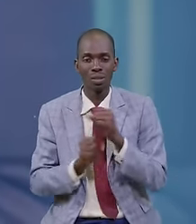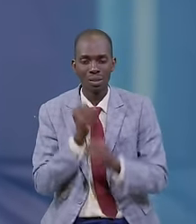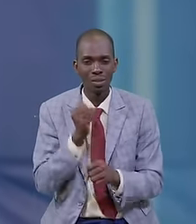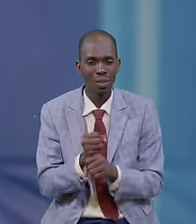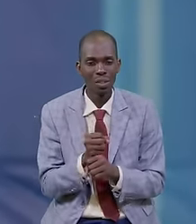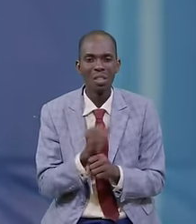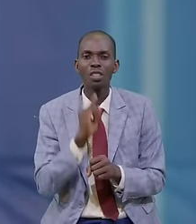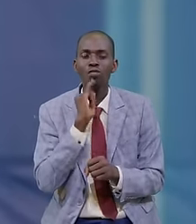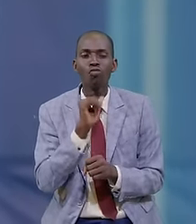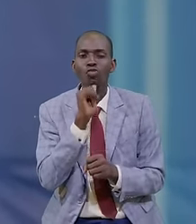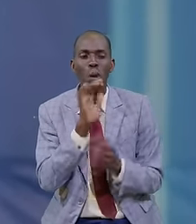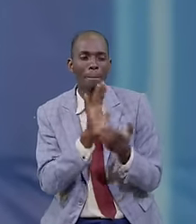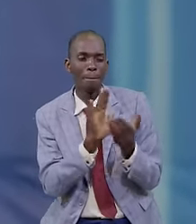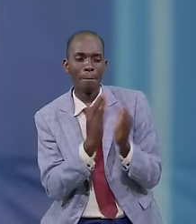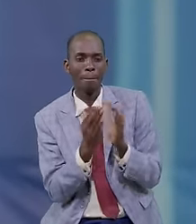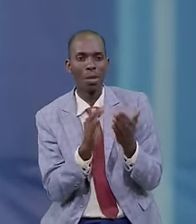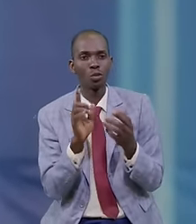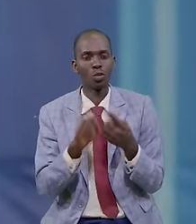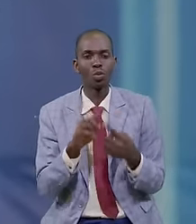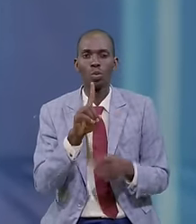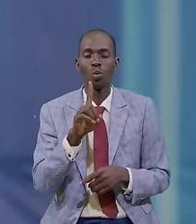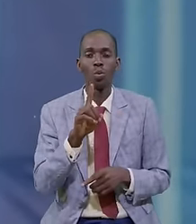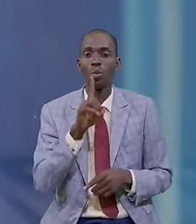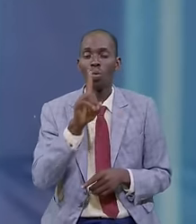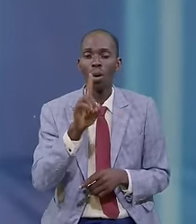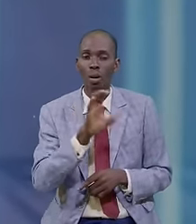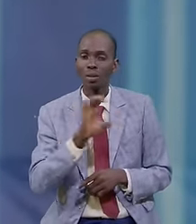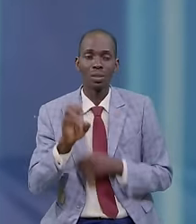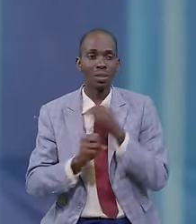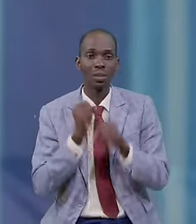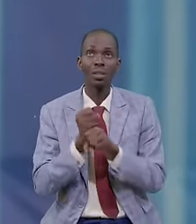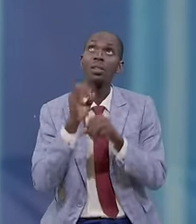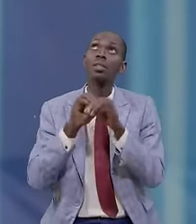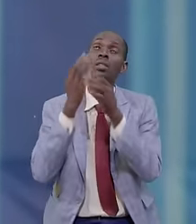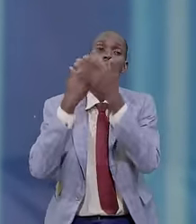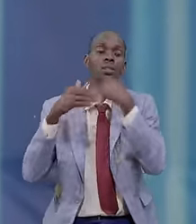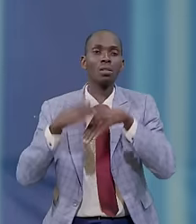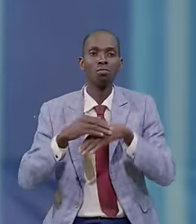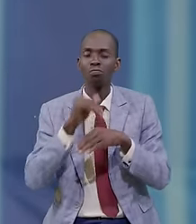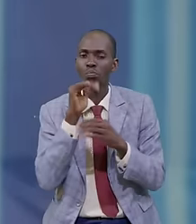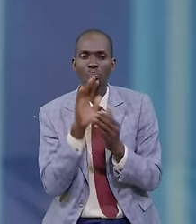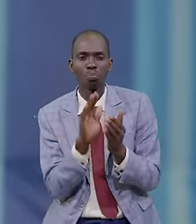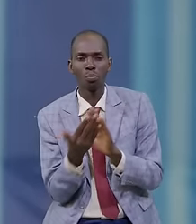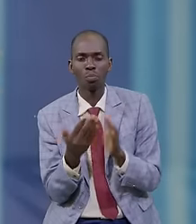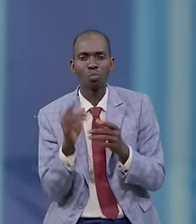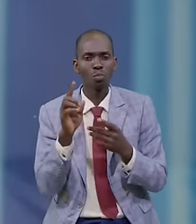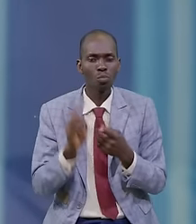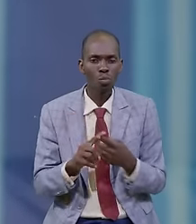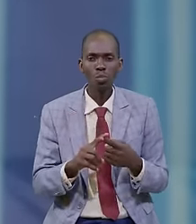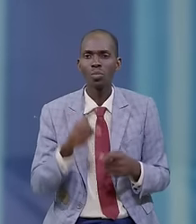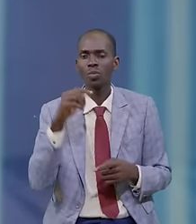1,000 years in heaven, compared with 10,000, 100,000, a